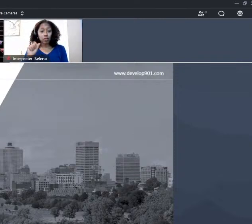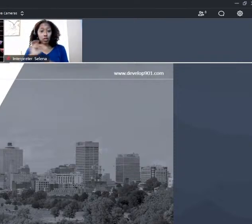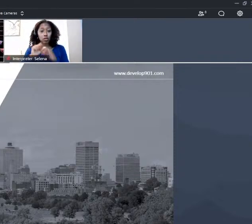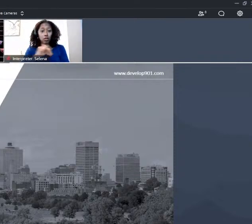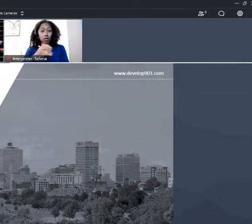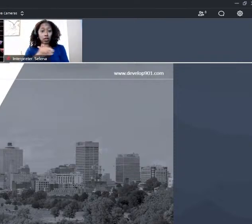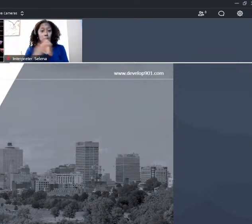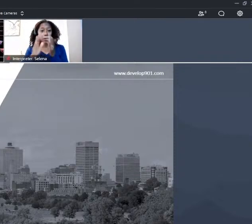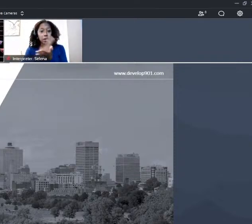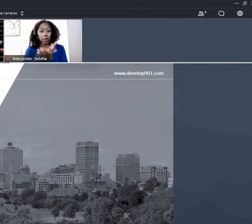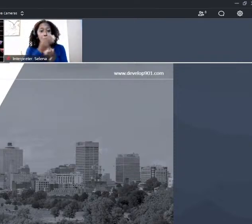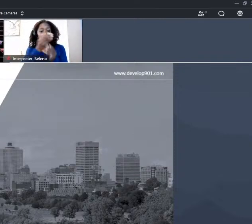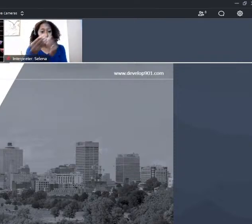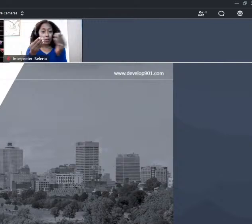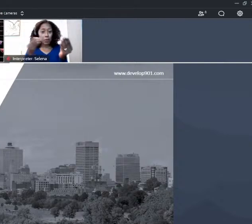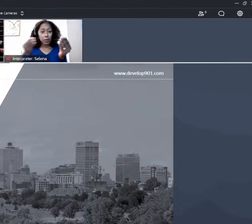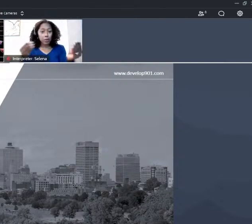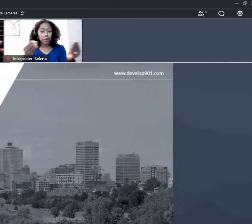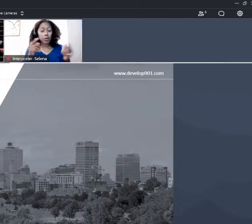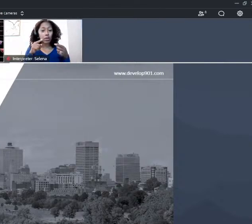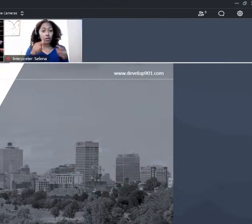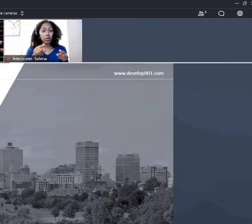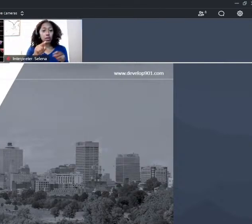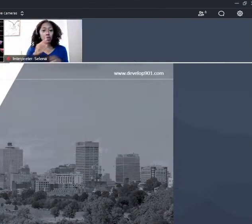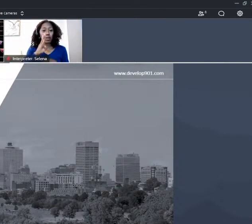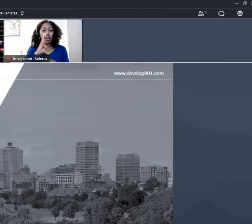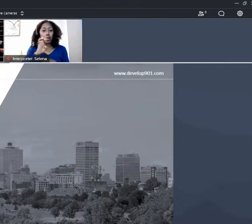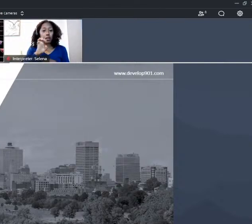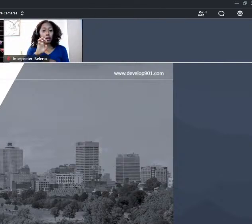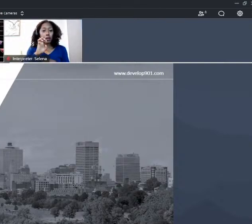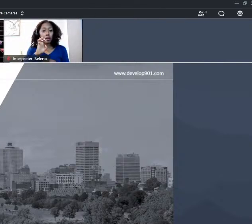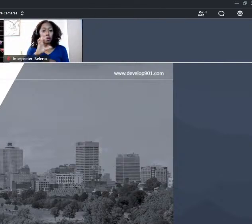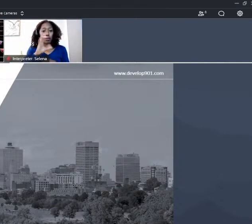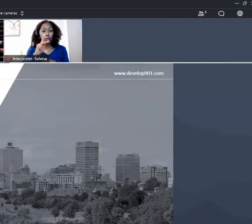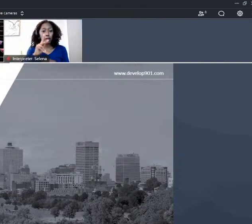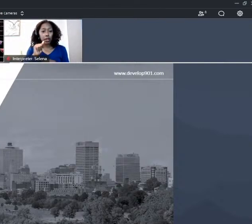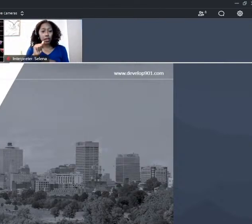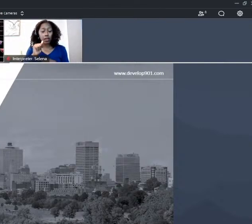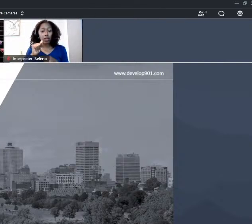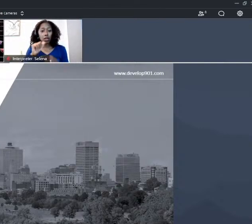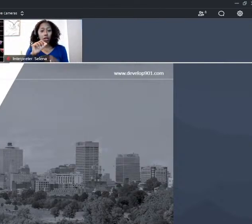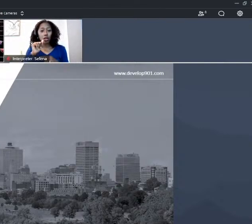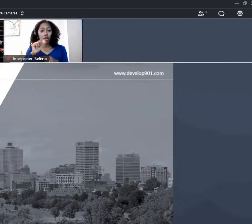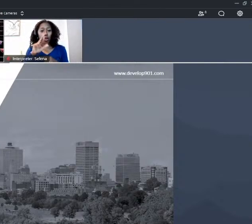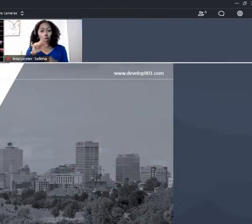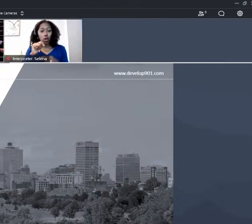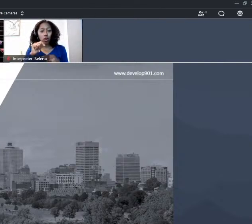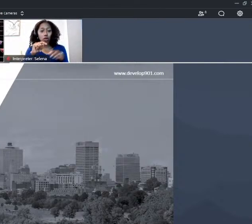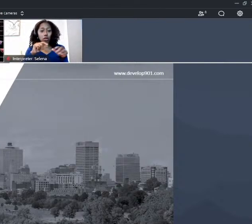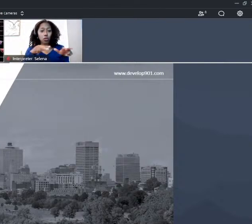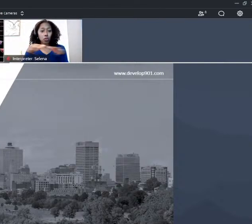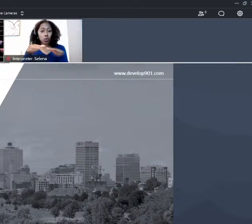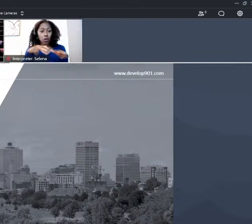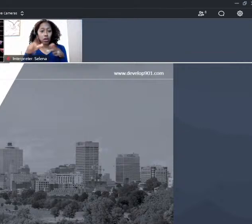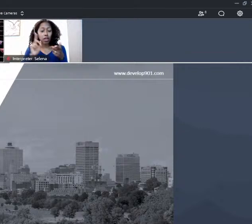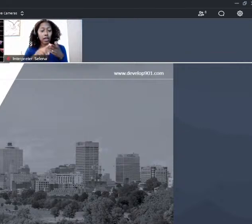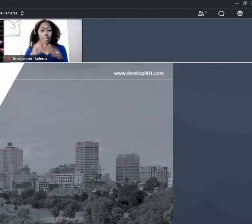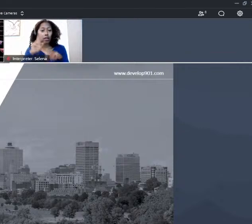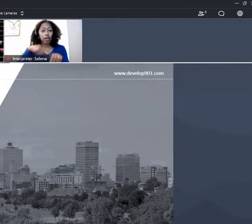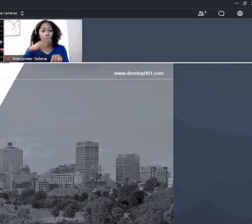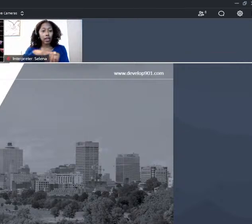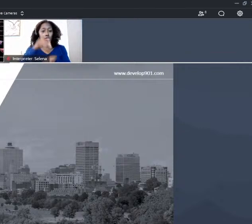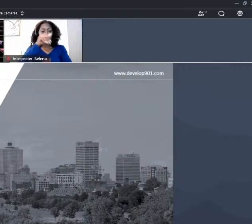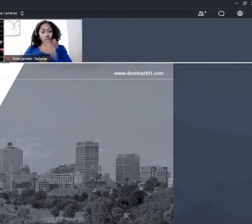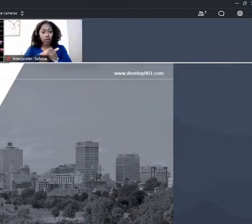the VECA D&E Art Walk. Many of you all may have attended that, and our National Night Out event. We usually have an